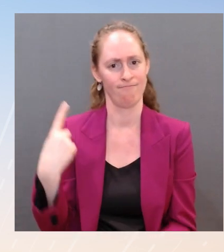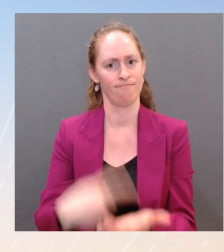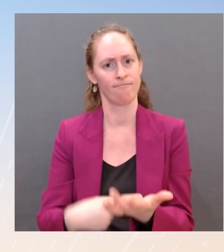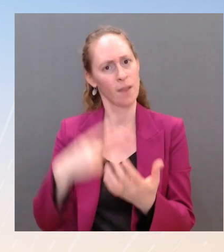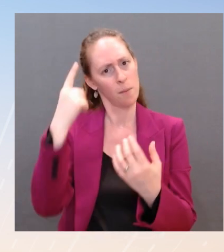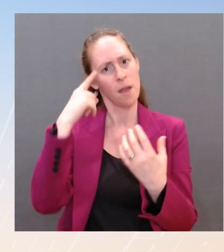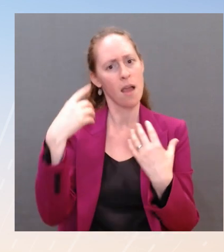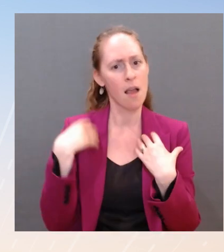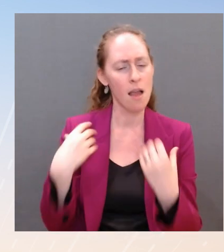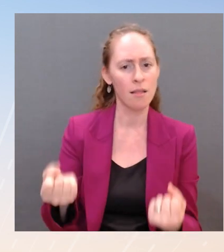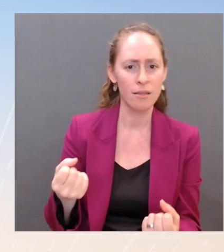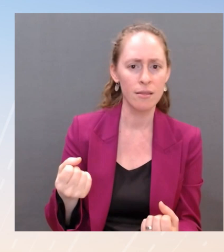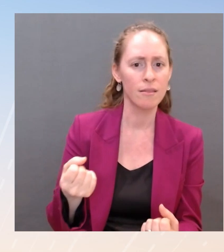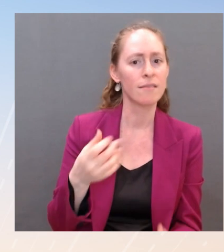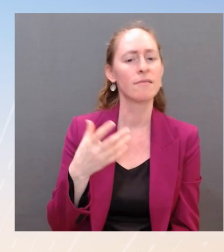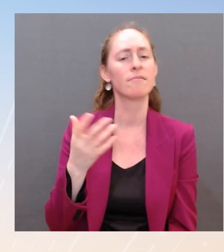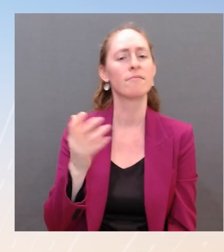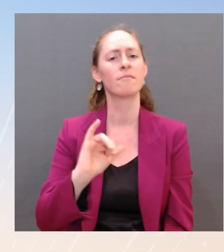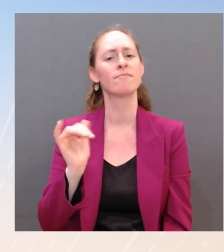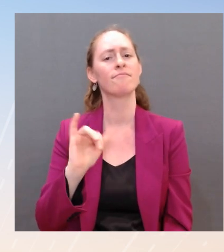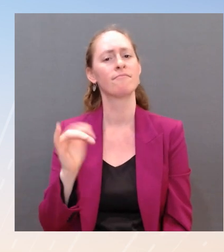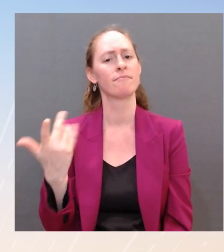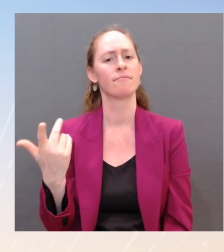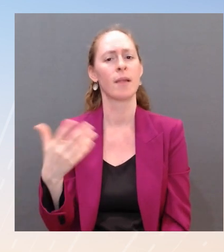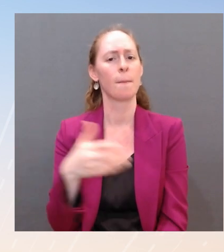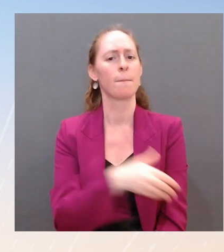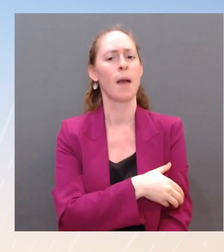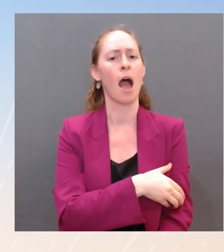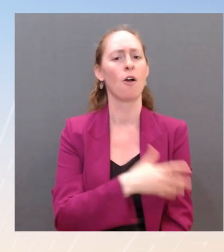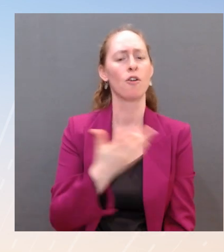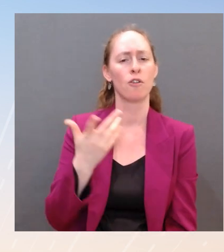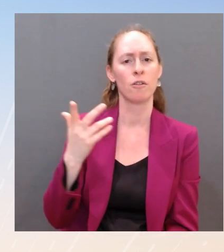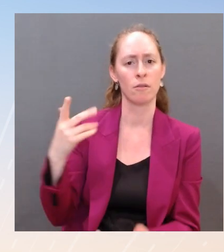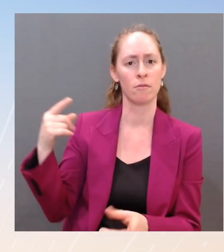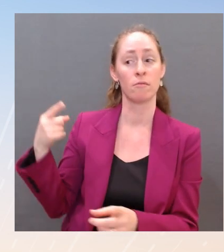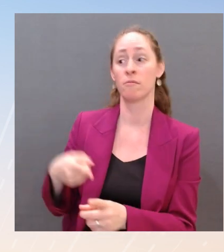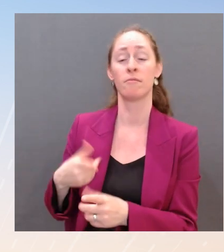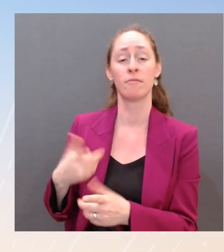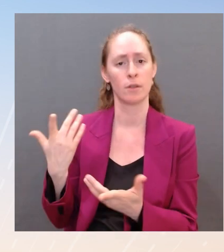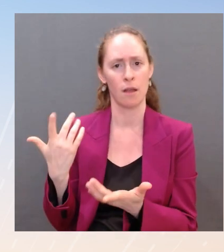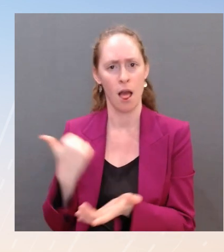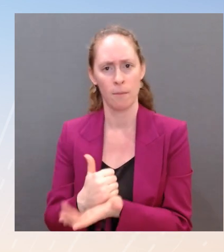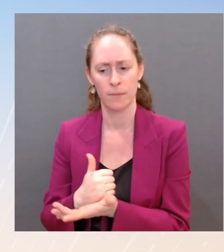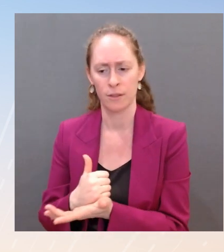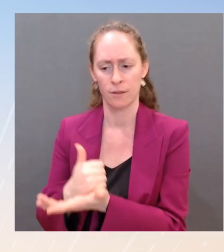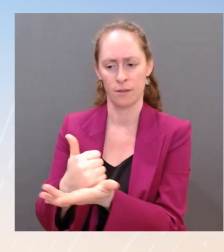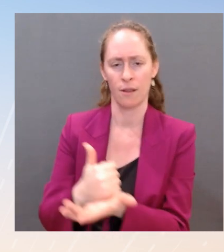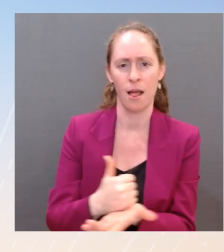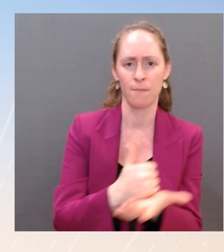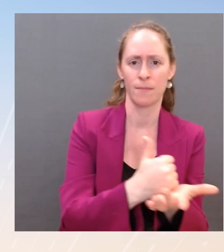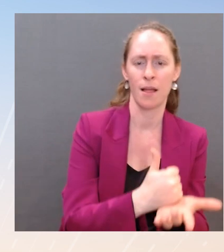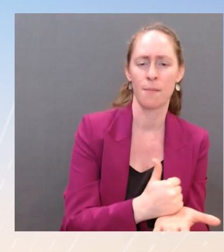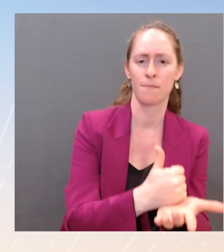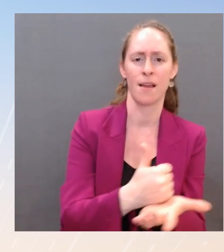service, how you have found in helping other people, you are also finding your own strength and assisting them as